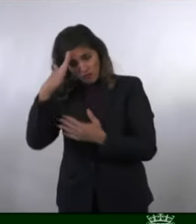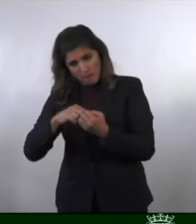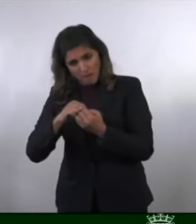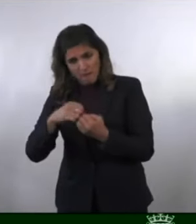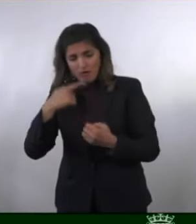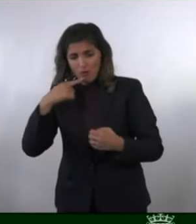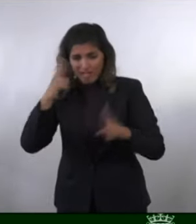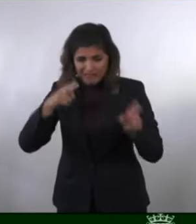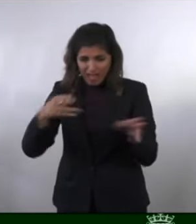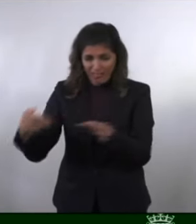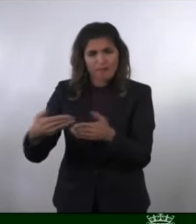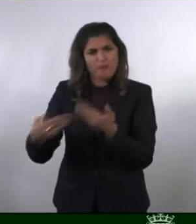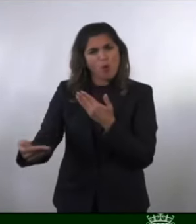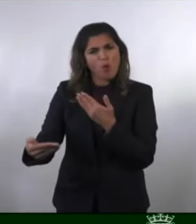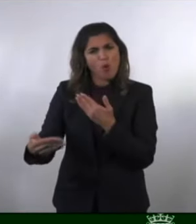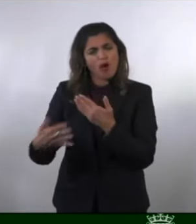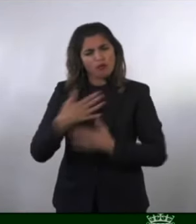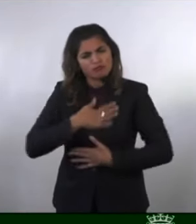cause?